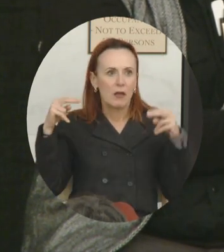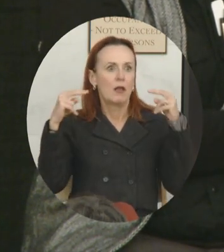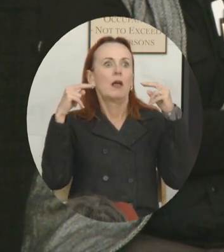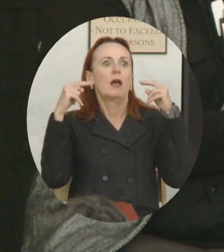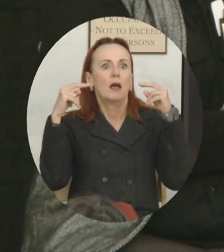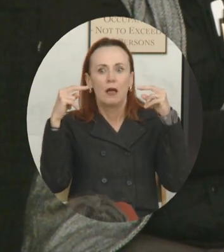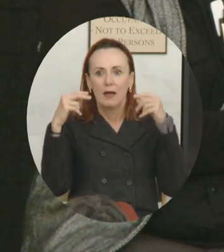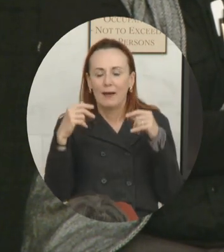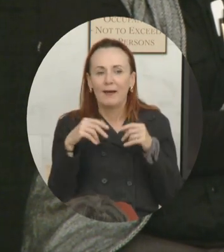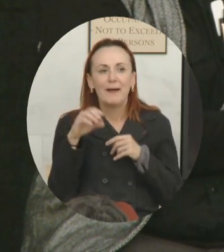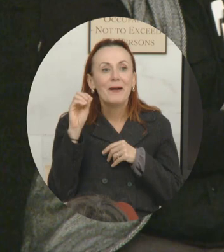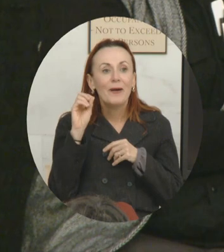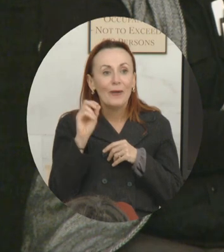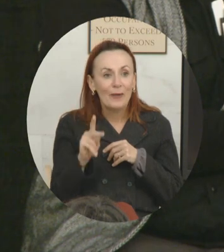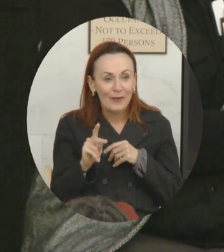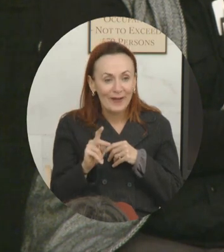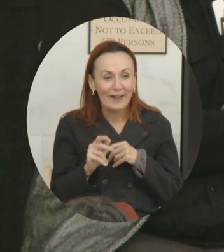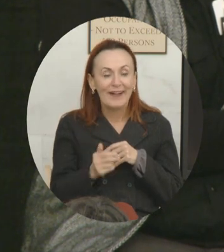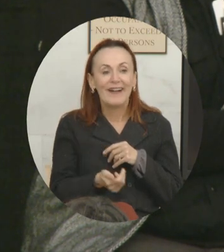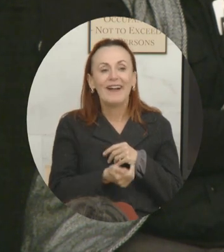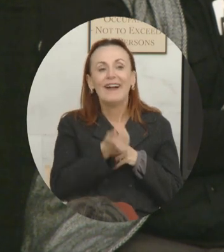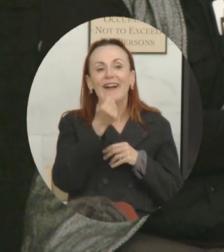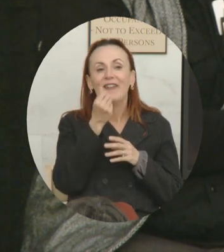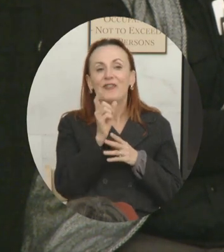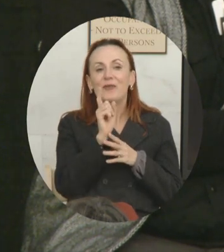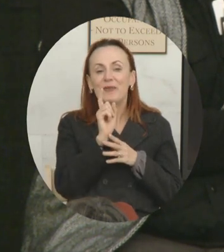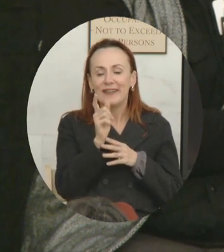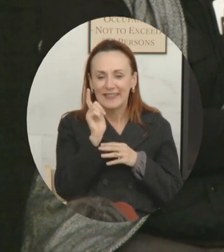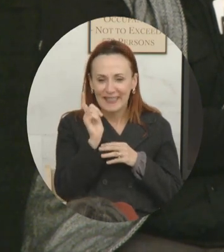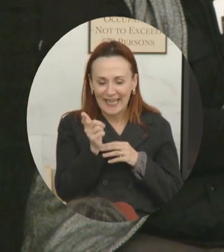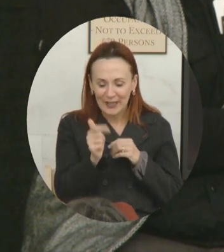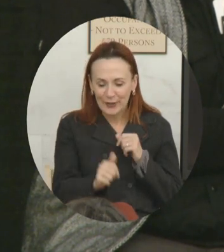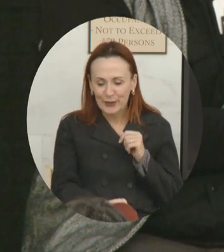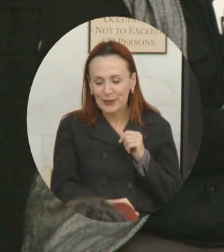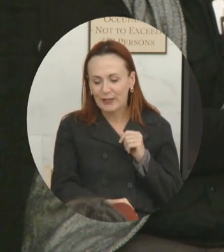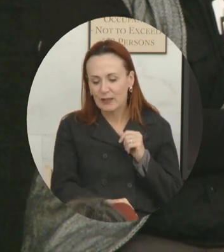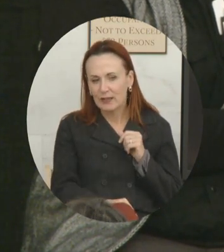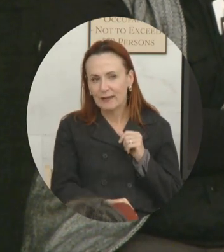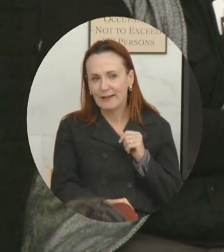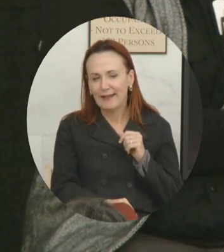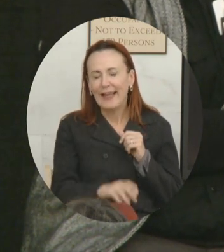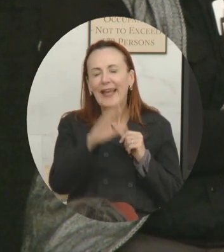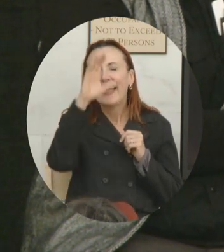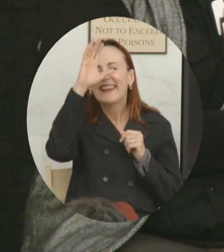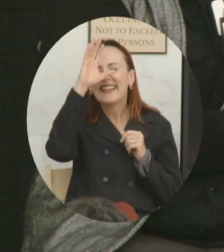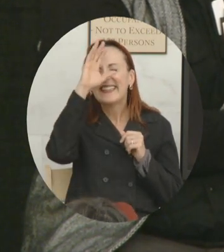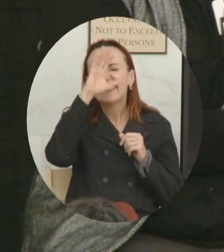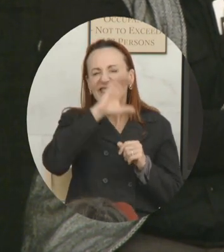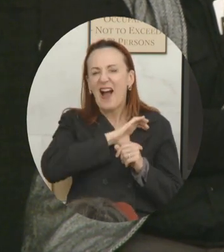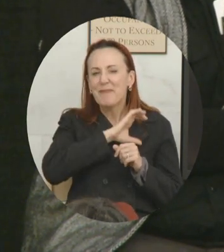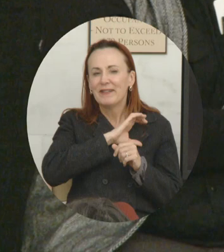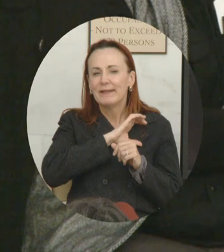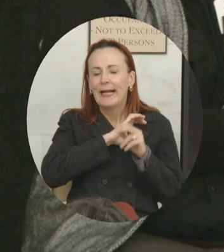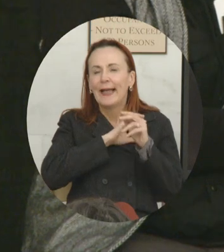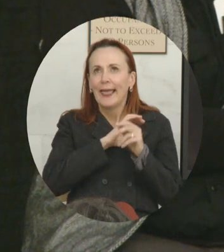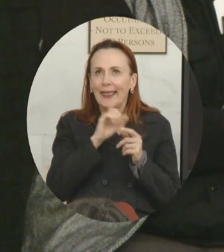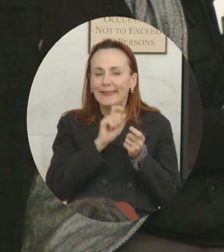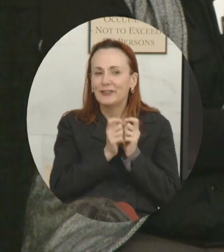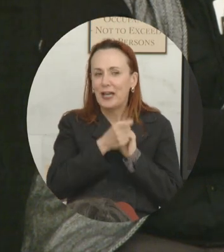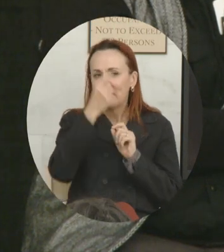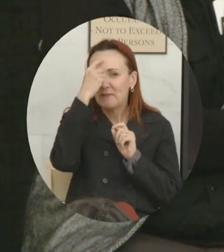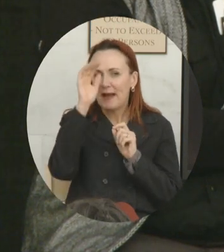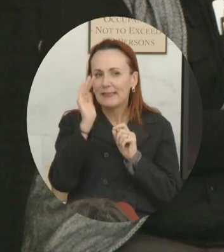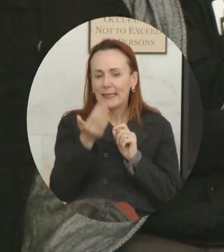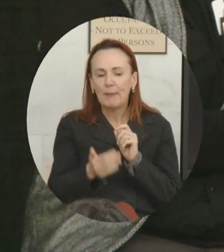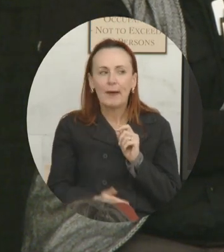A few minutes later, probably sensing the desperation from our vehicle, he rolled the window back down and said,